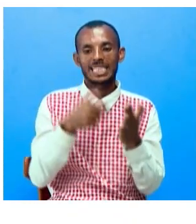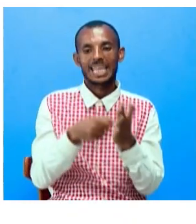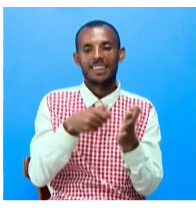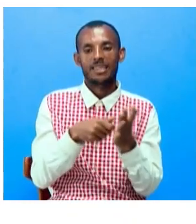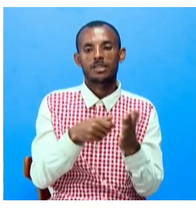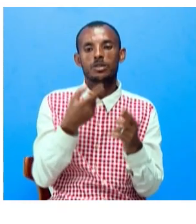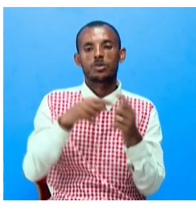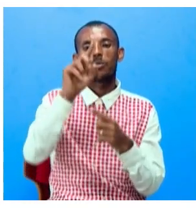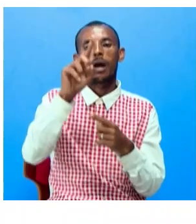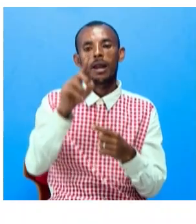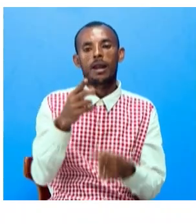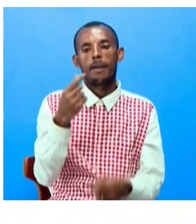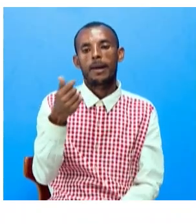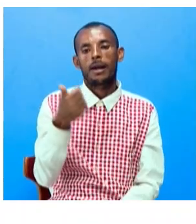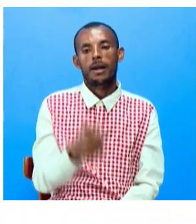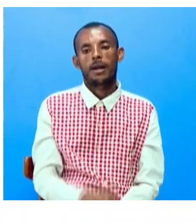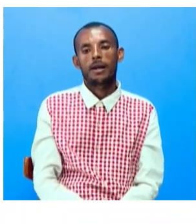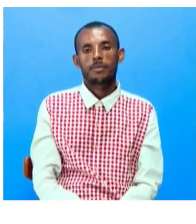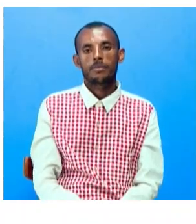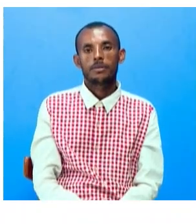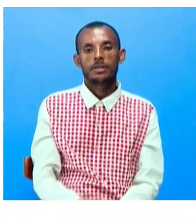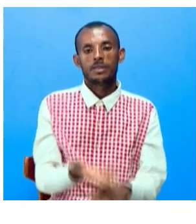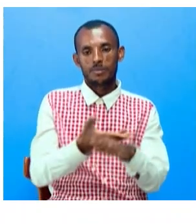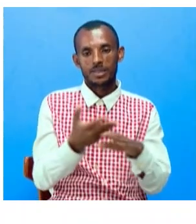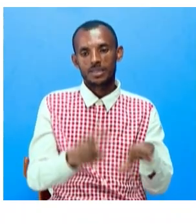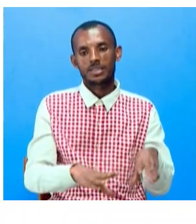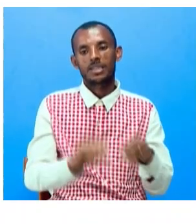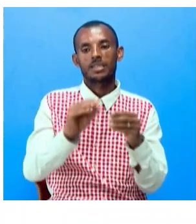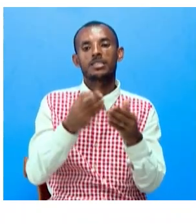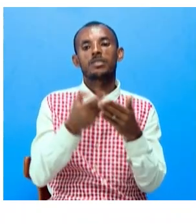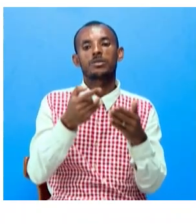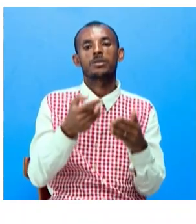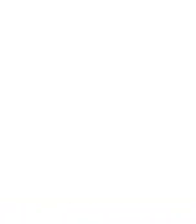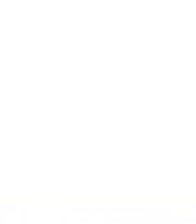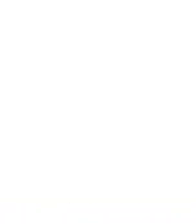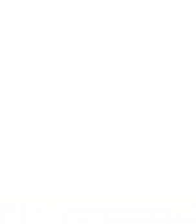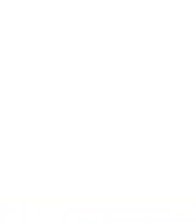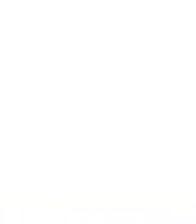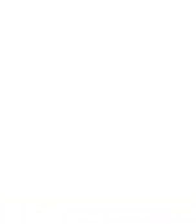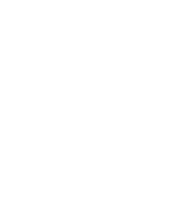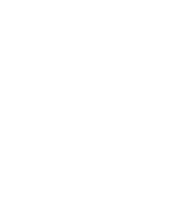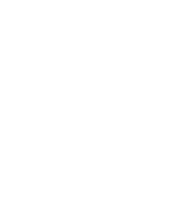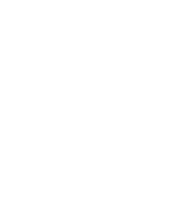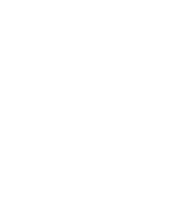What is the ratio of these two? Please try this question. I'll give you 30 seconds for this.